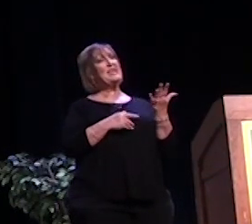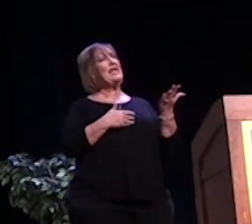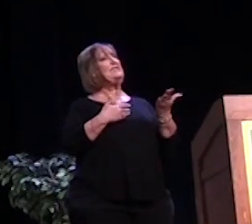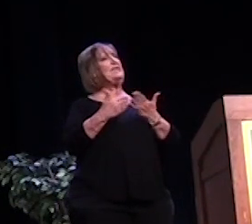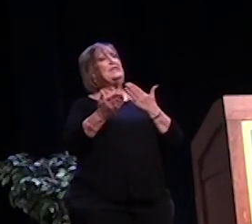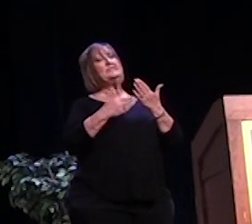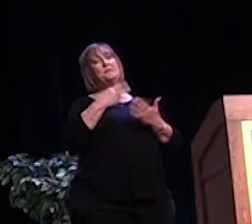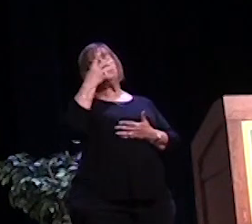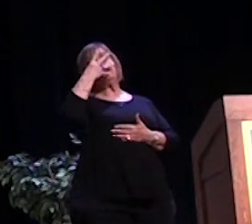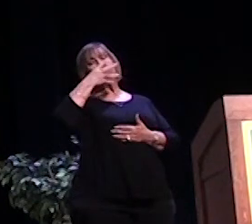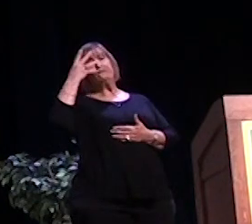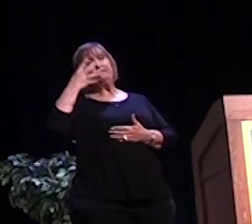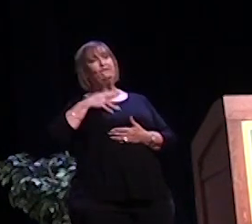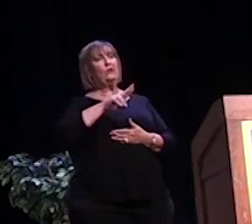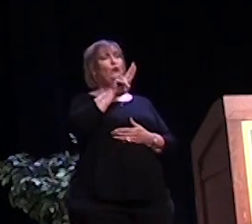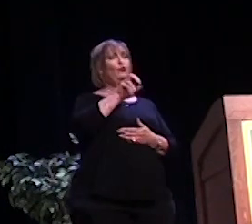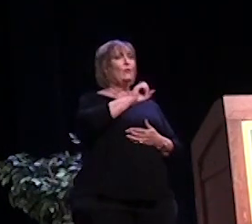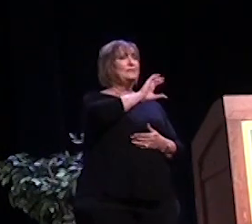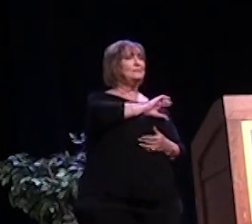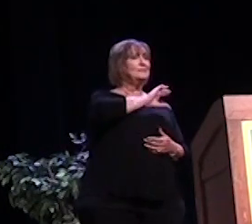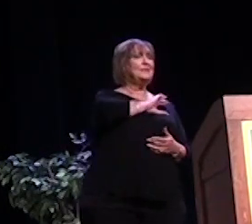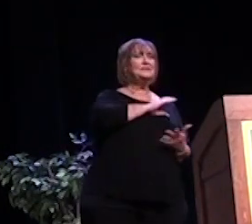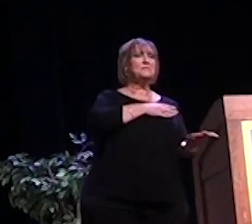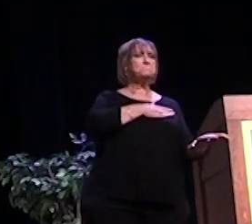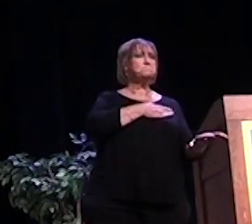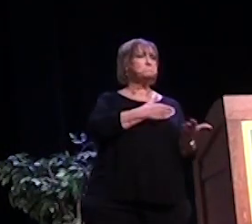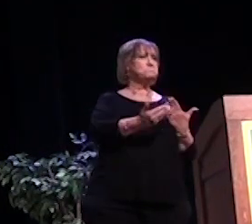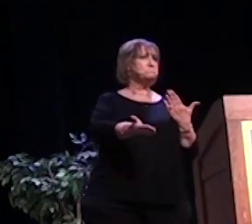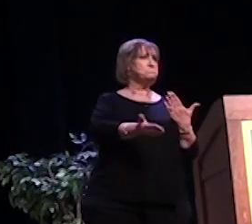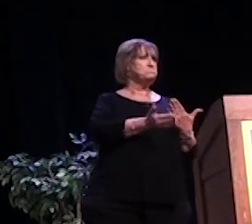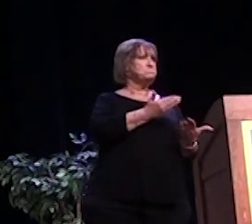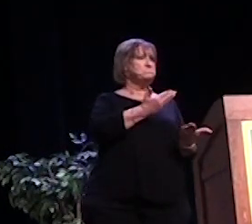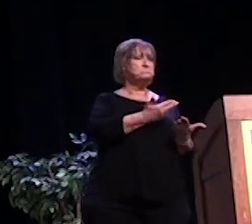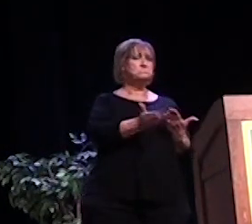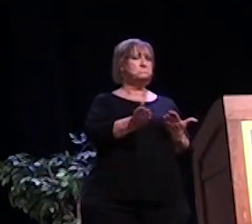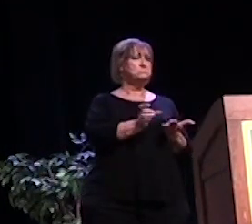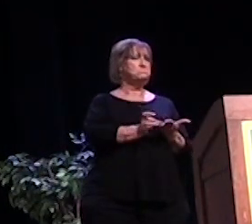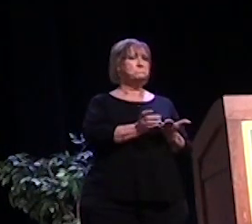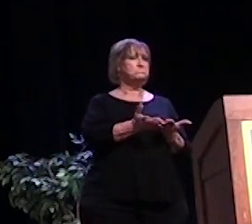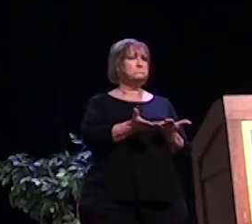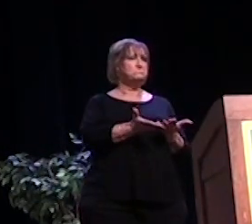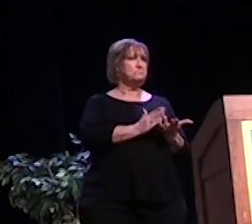are documented or undocumented. So I wanted to make sure we address that question.